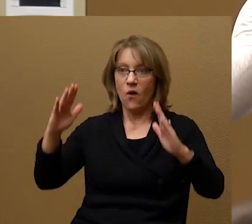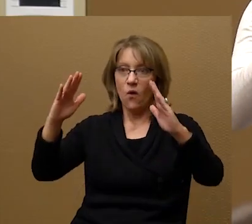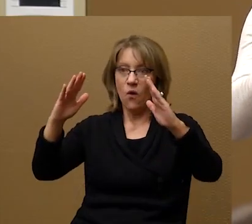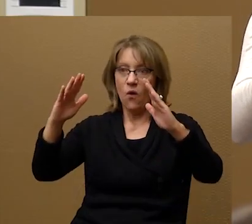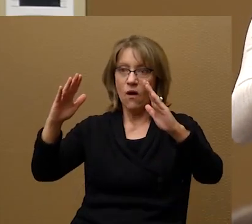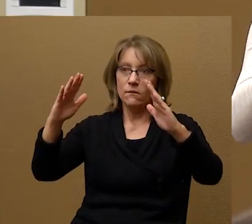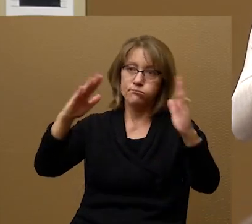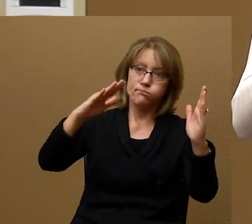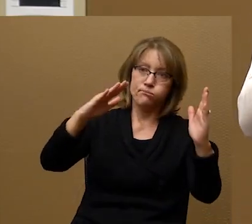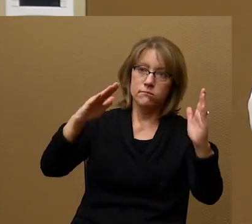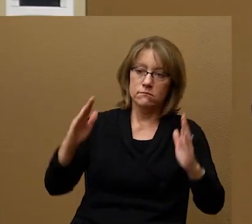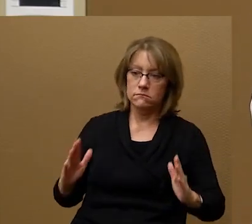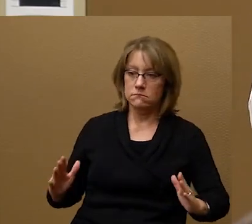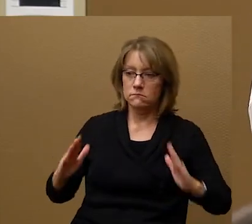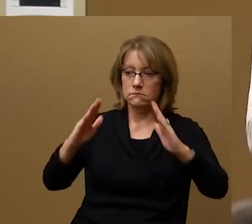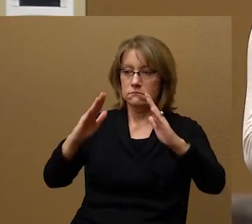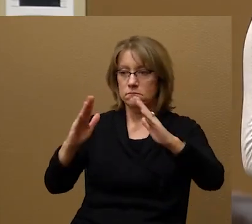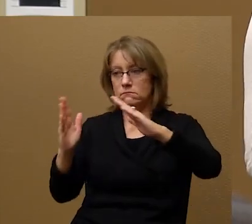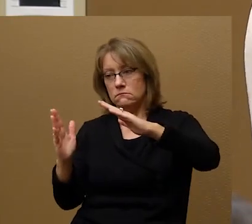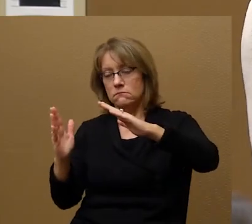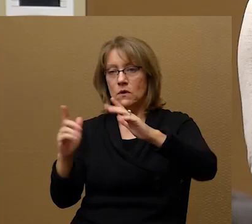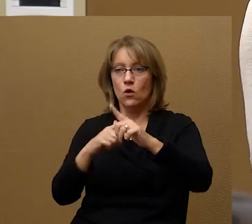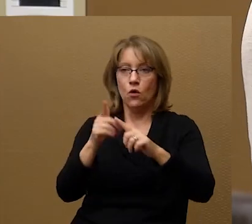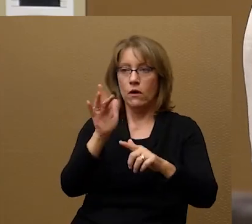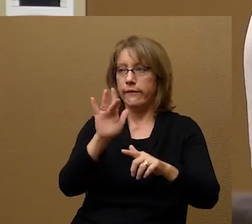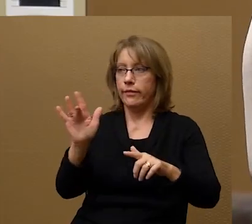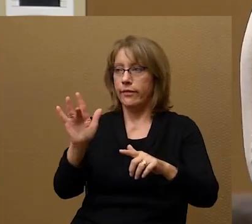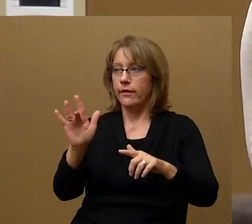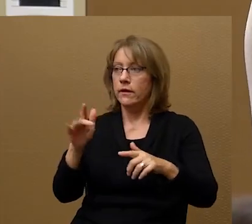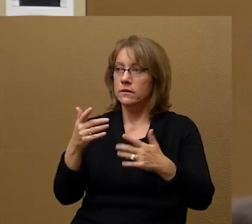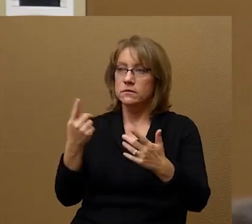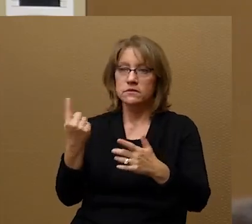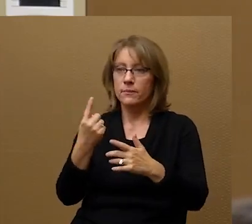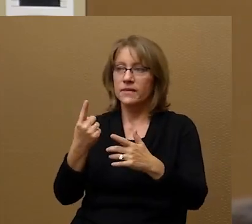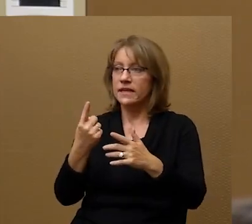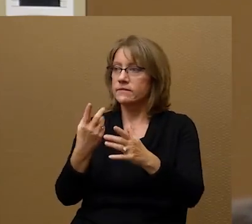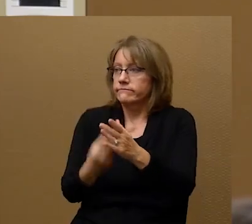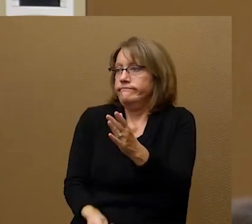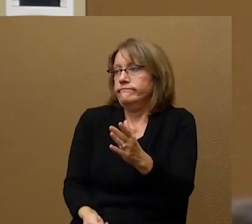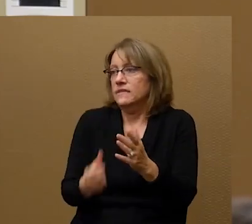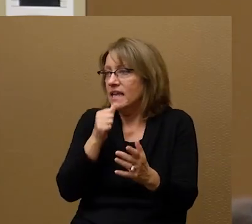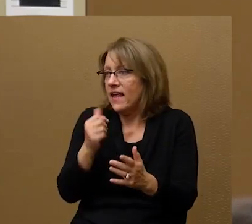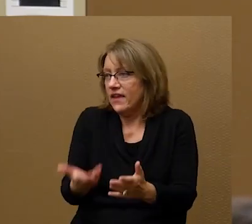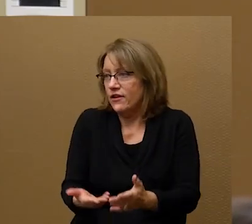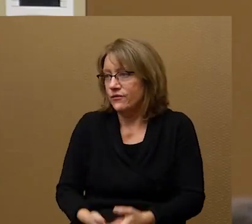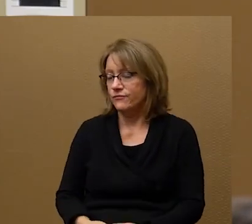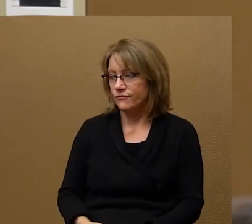or might be a little bit broken.